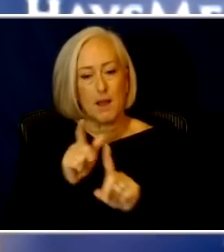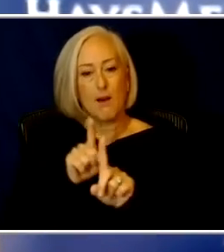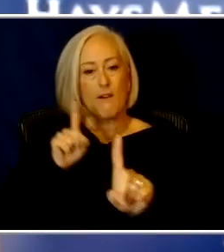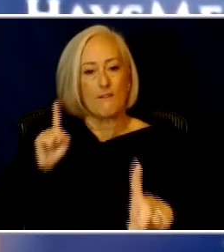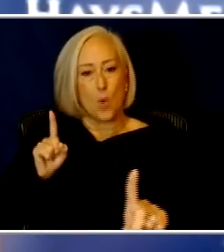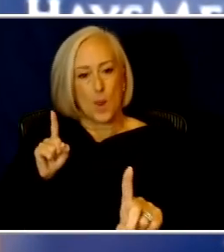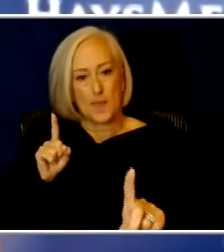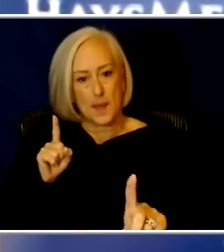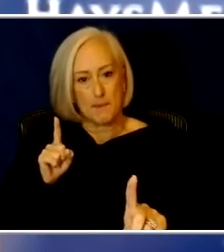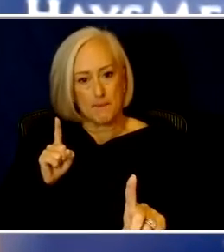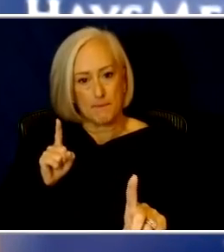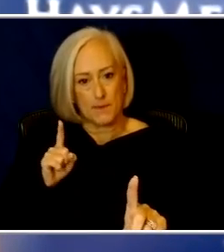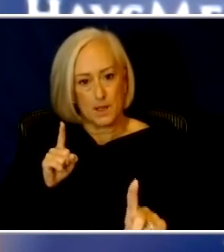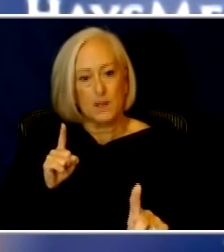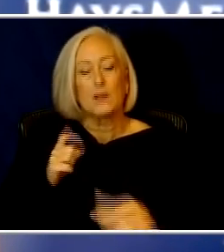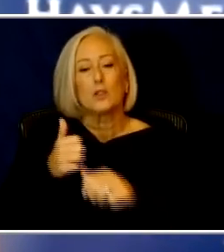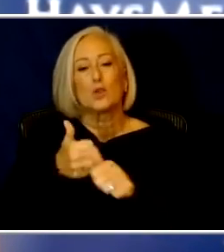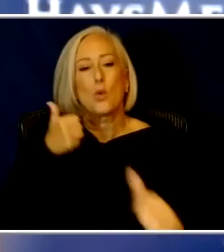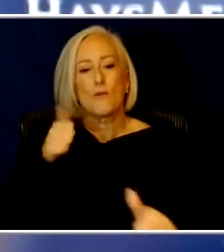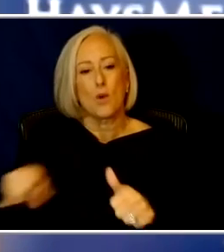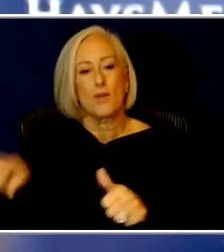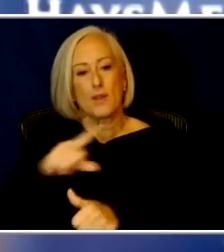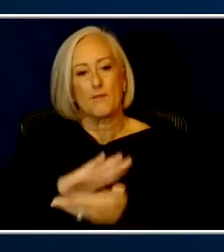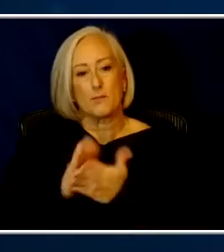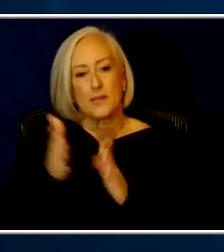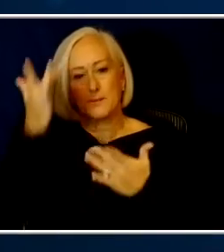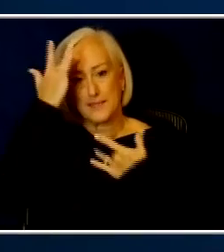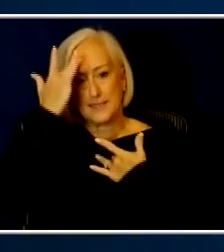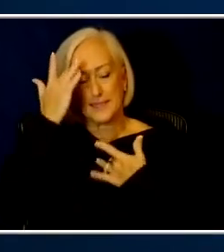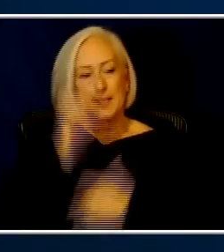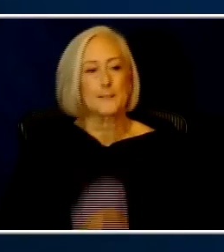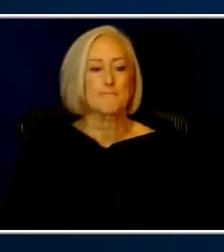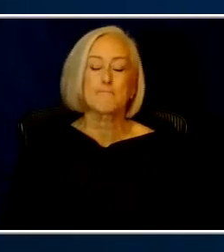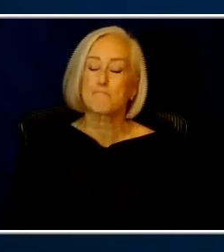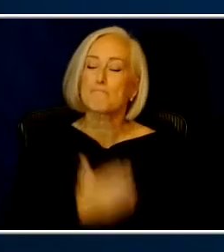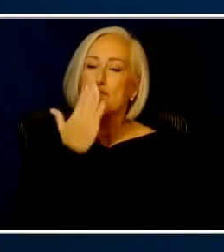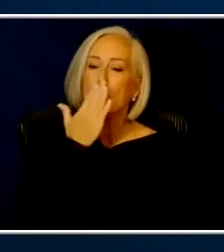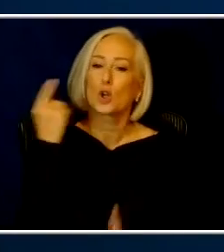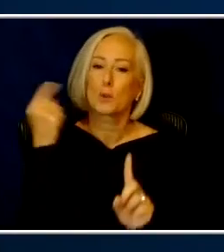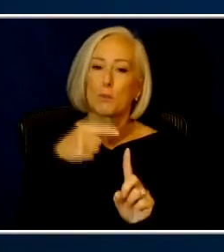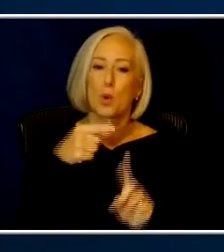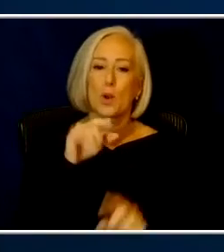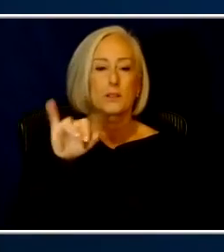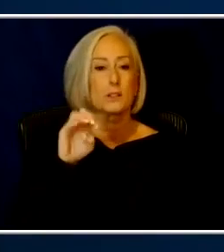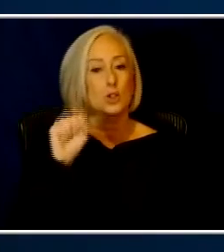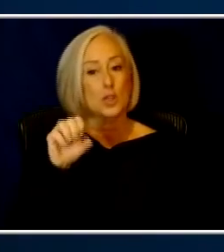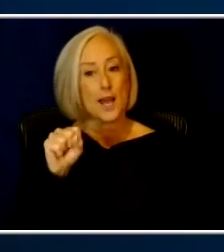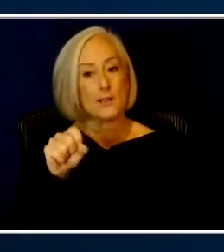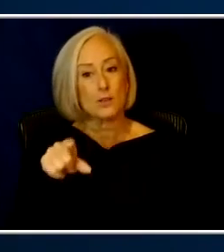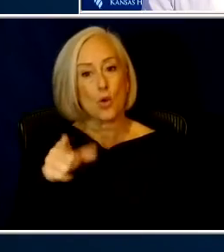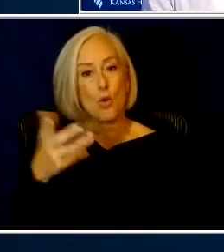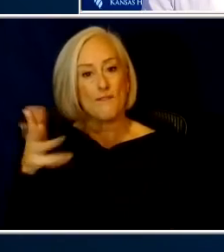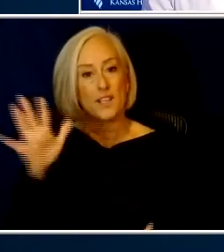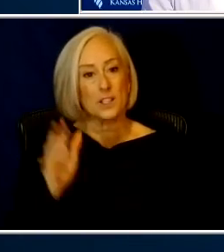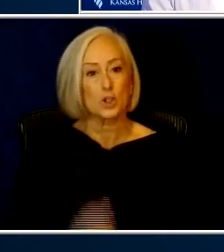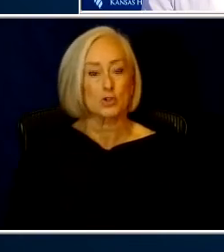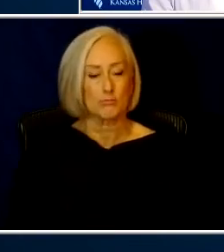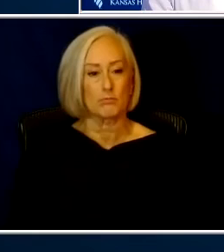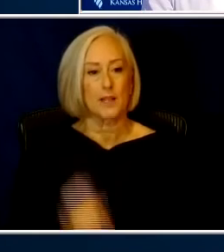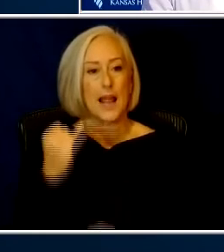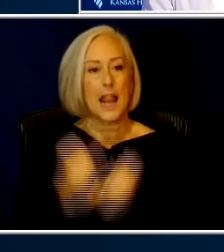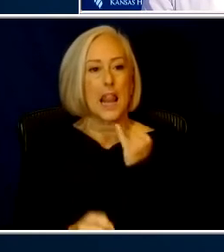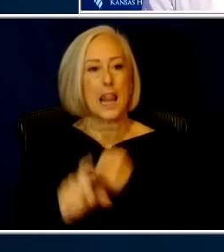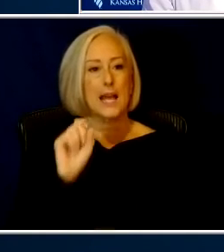I think that's where the family can be the most supportive. Yeah, good point. Jess, anything else, or we're going to wrap up? Yes, last question from